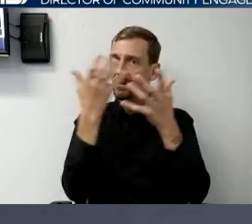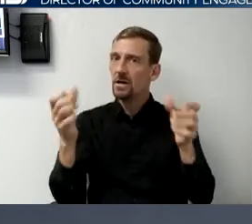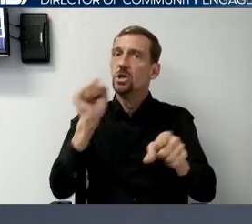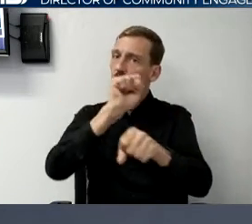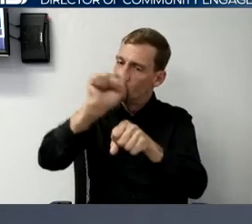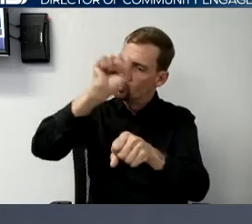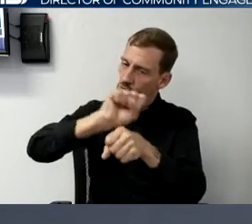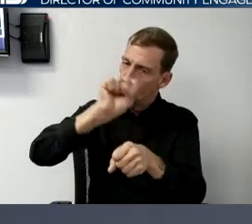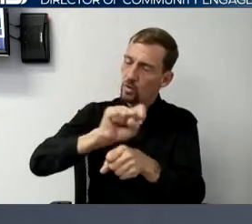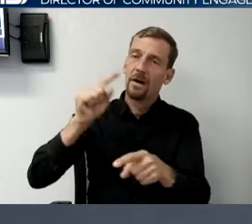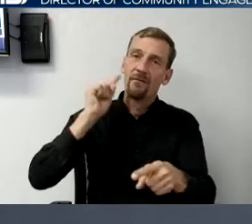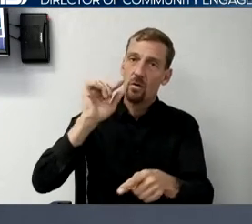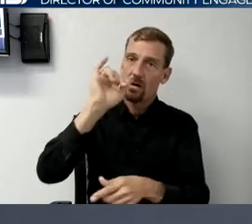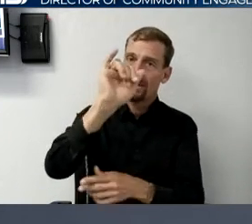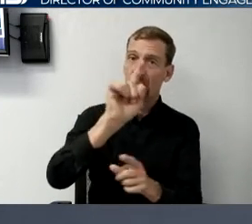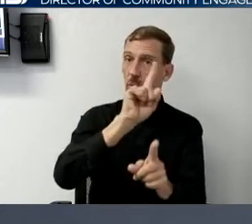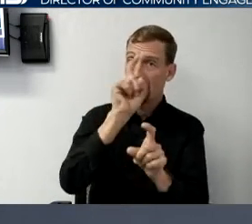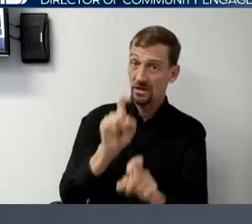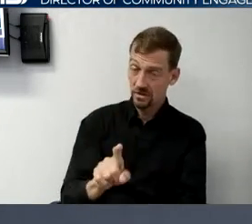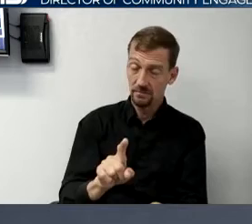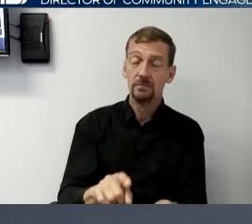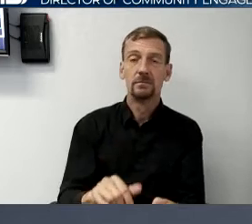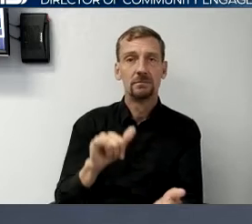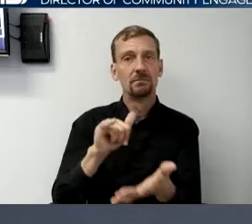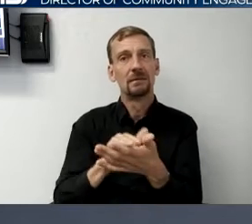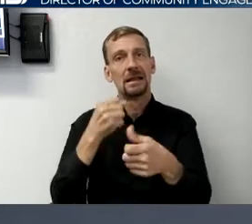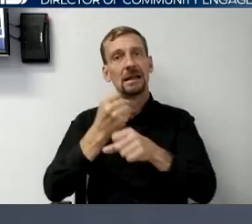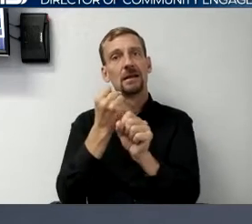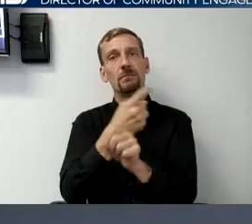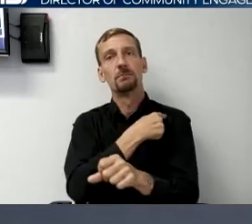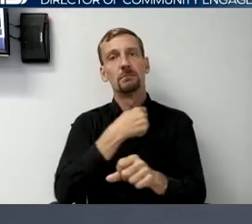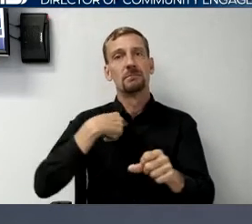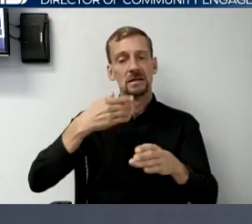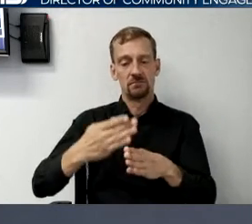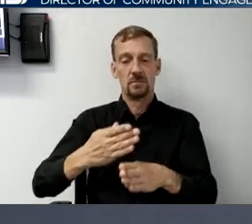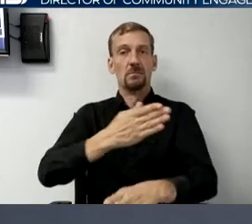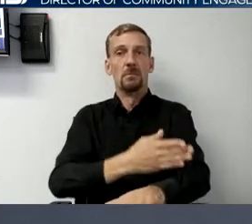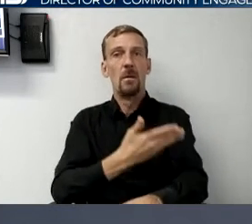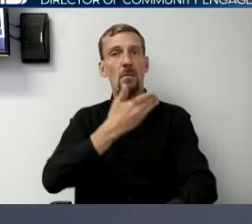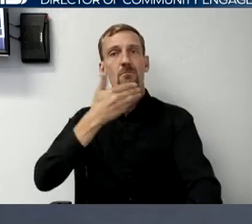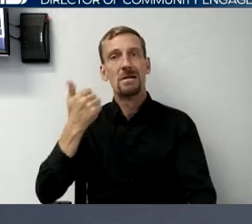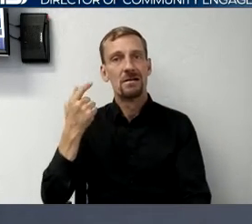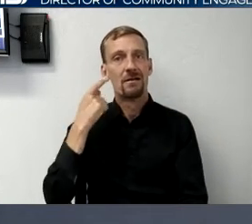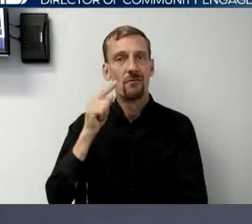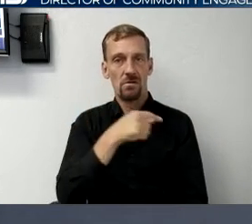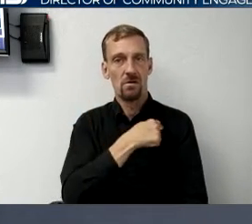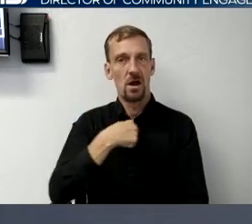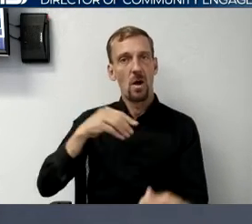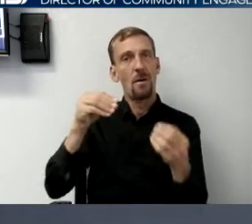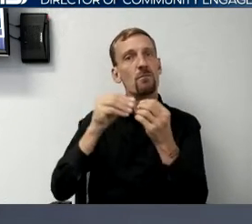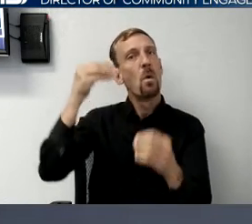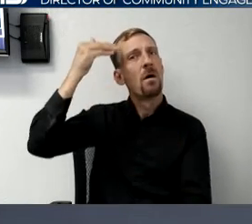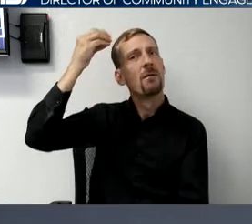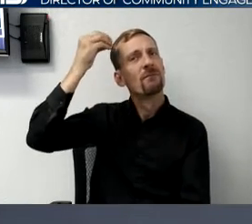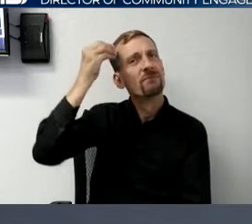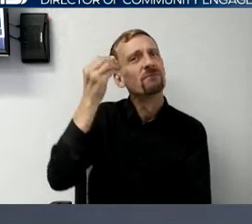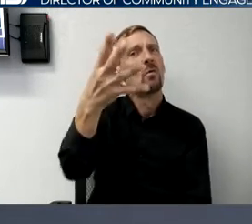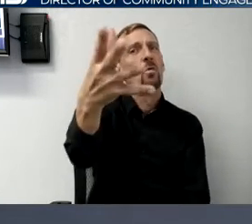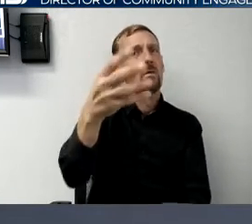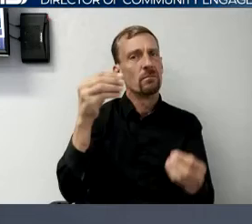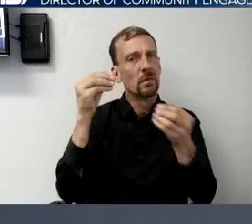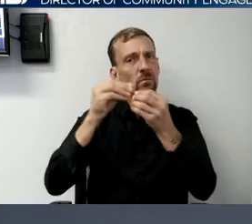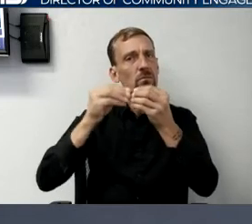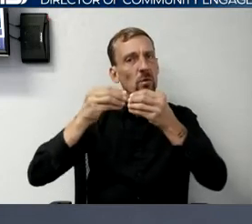in preparing for them. It makes us better. It actually makes us more informed and more